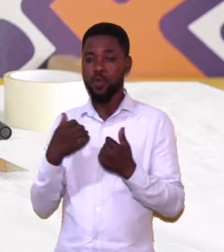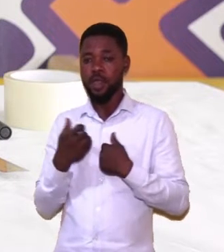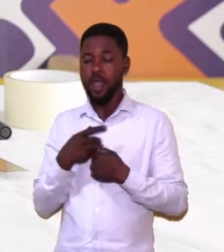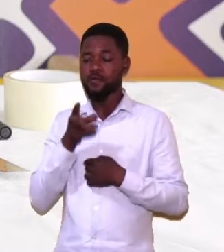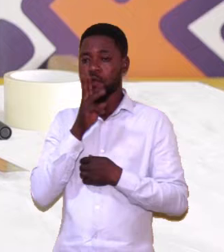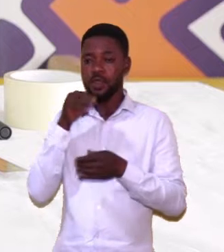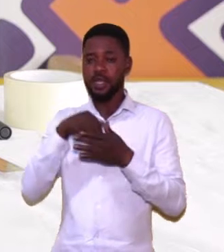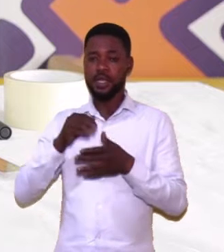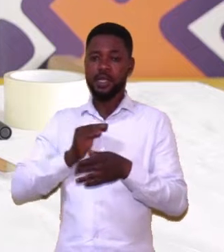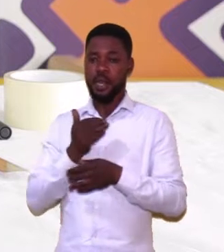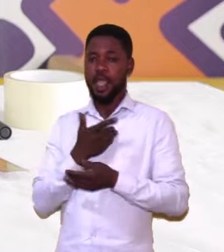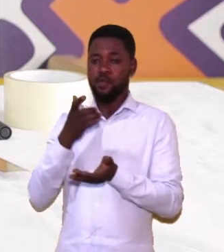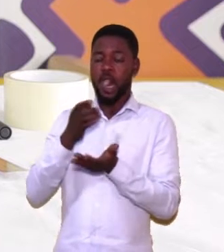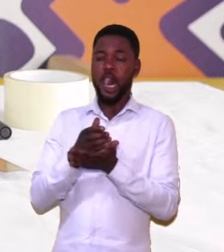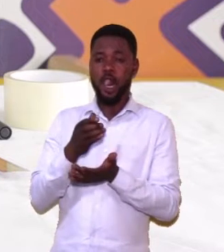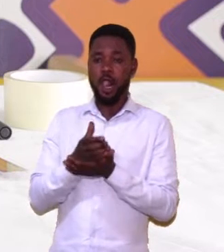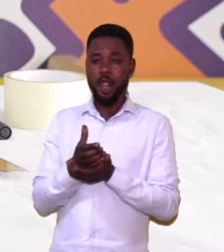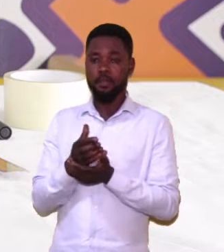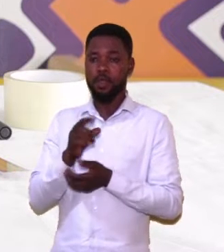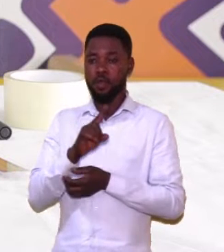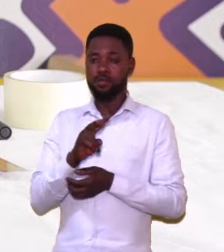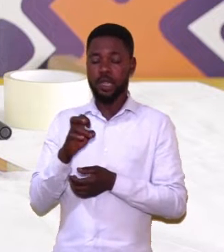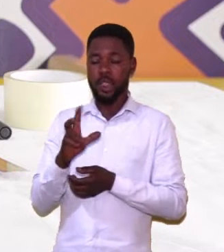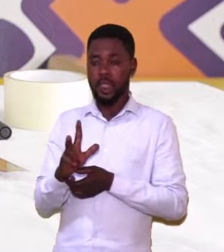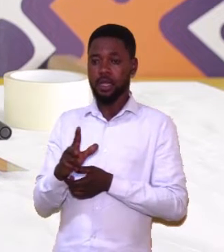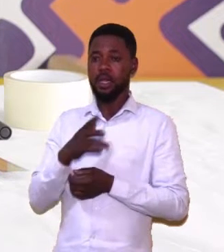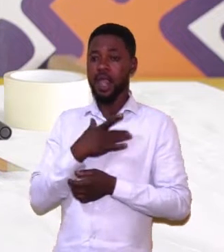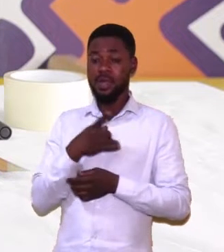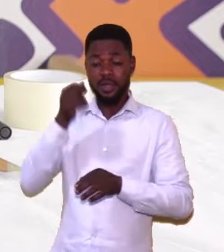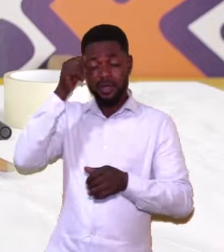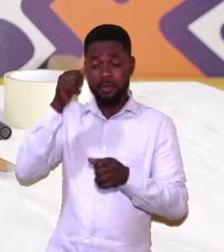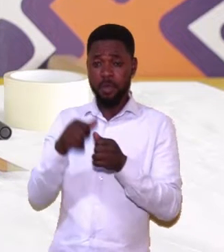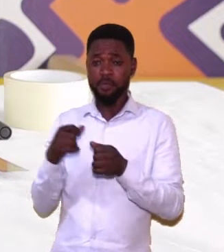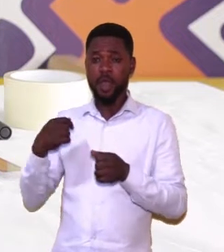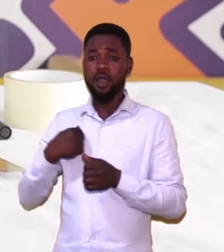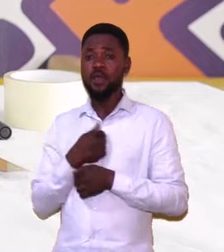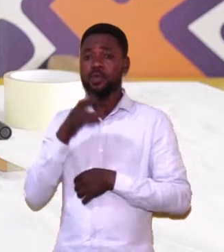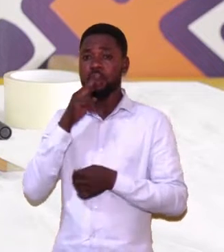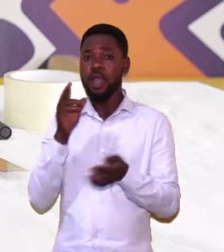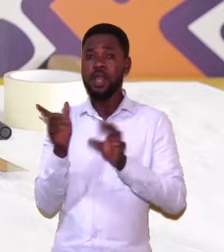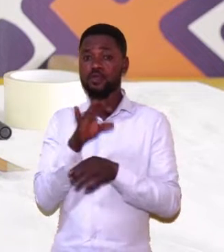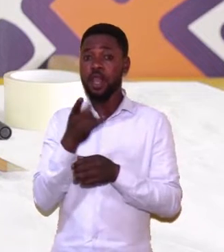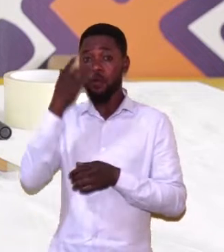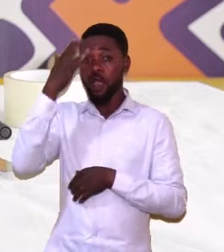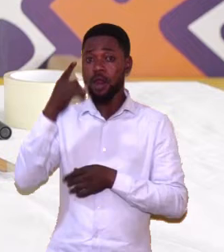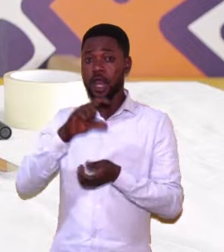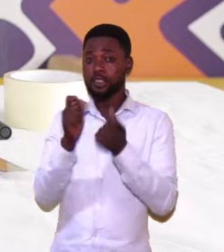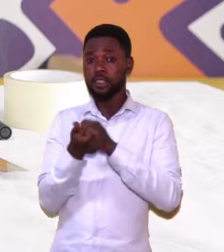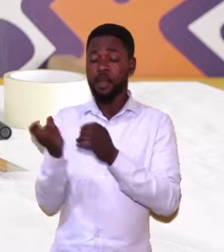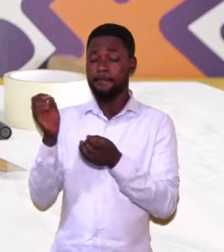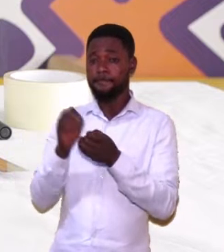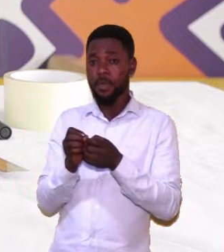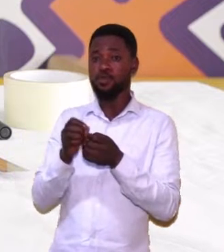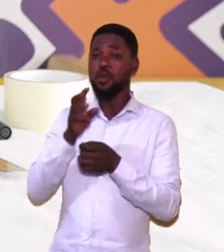So we have water in our odd number cups, 1, 3, and 5. Remember, we are doing the color changing